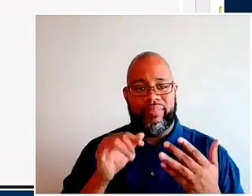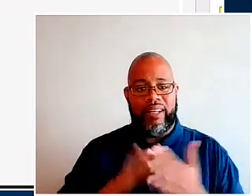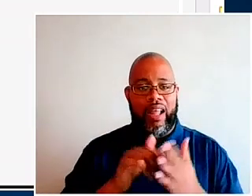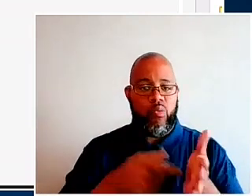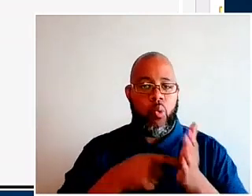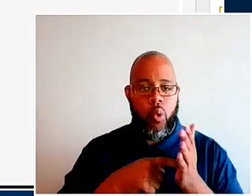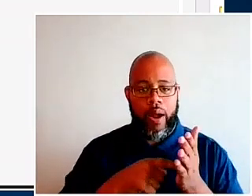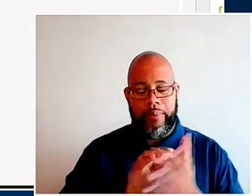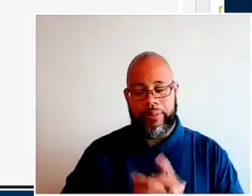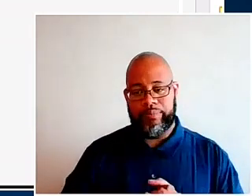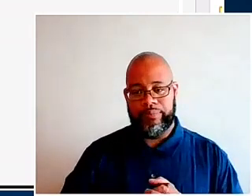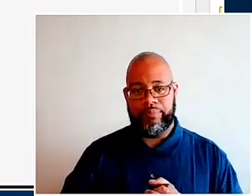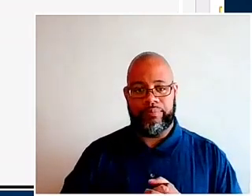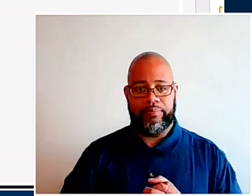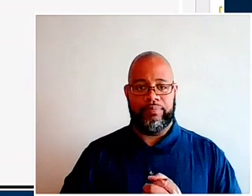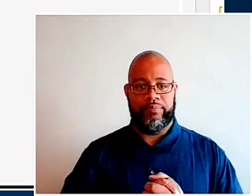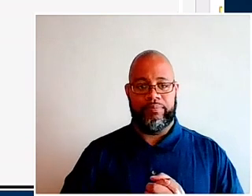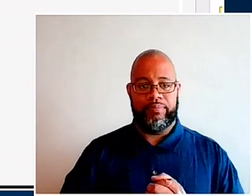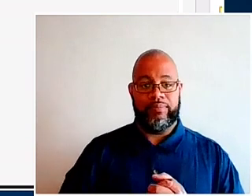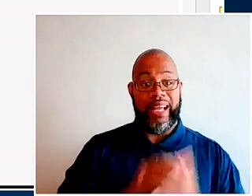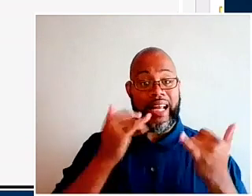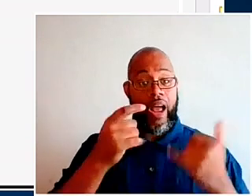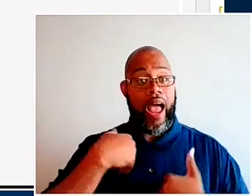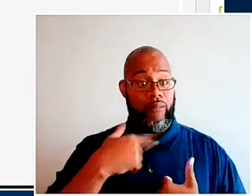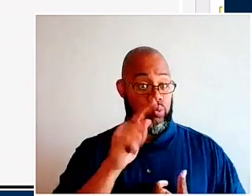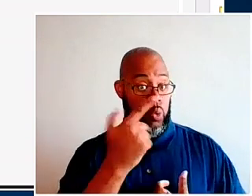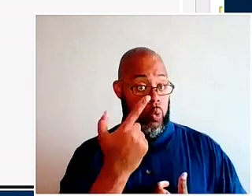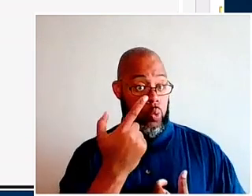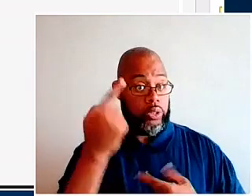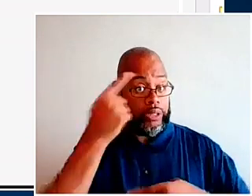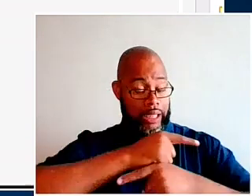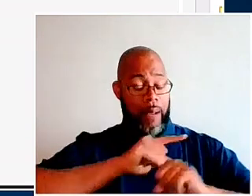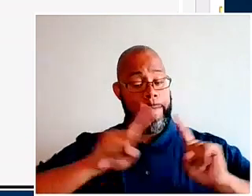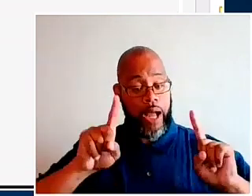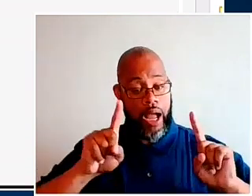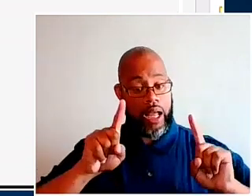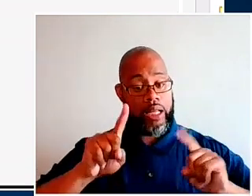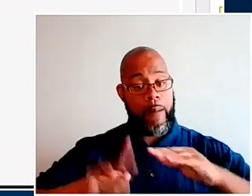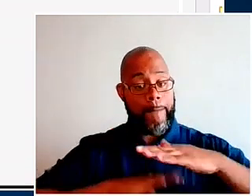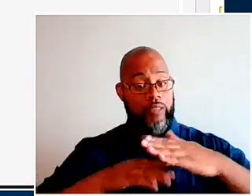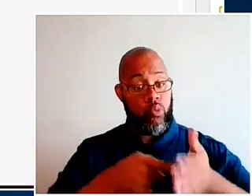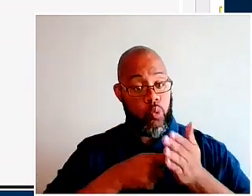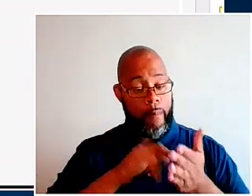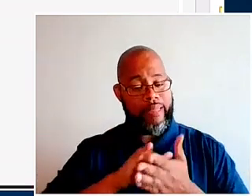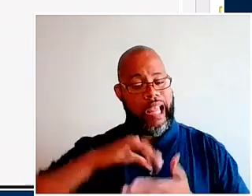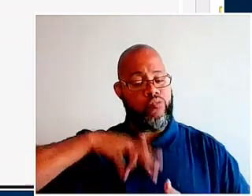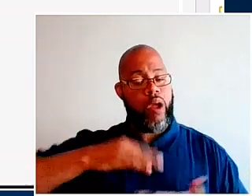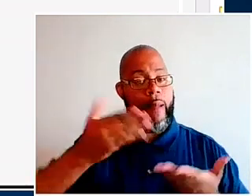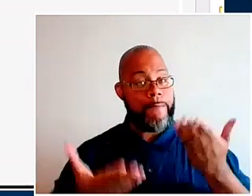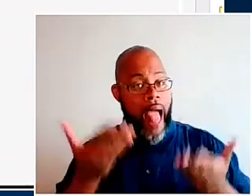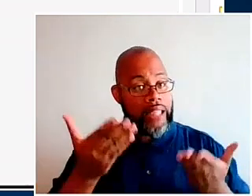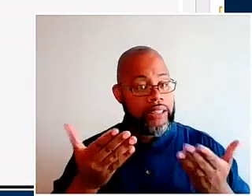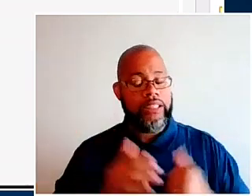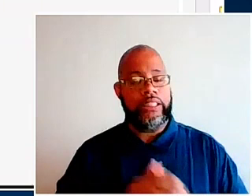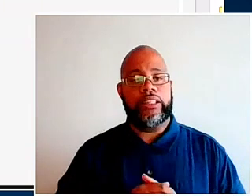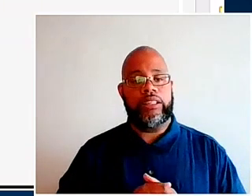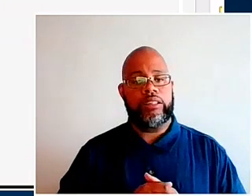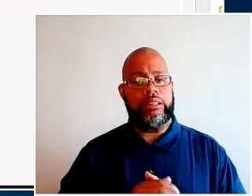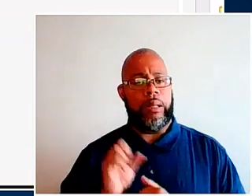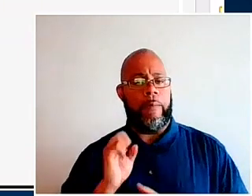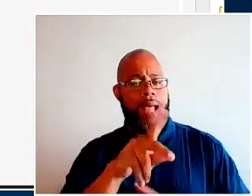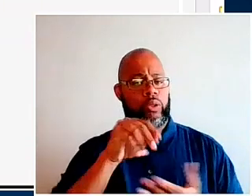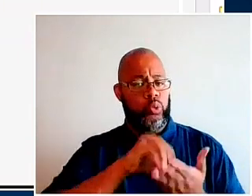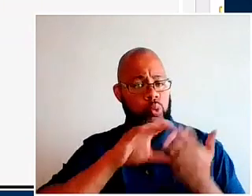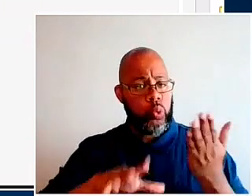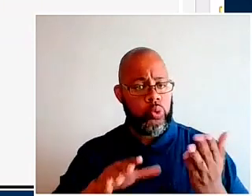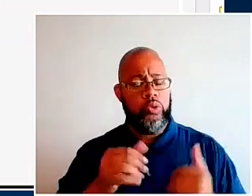requirement. Well, right now you do have the 21 days, but the basic requirement that credit balances be returned to a student or